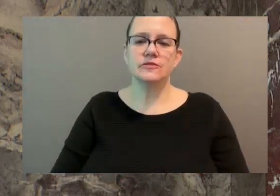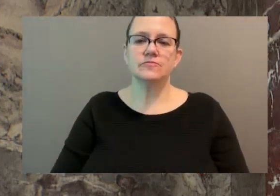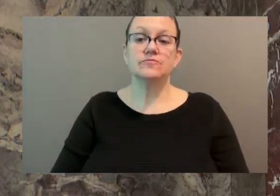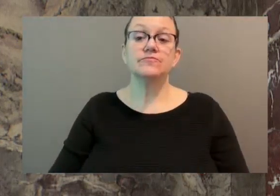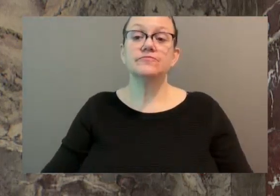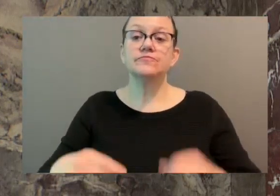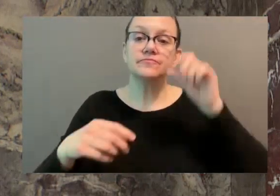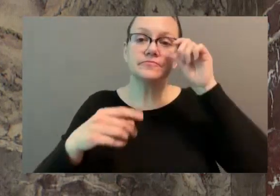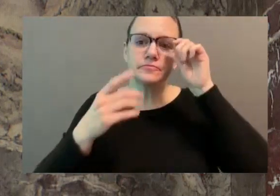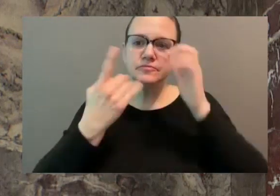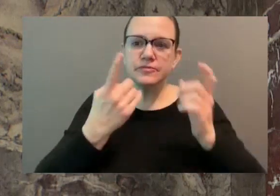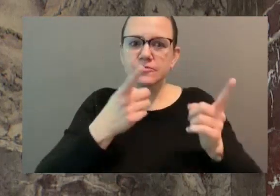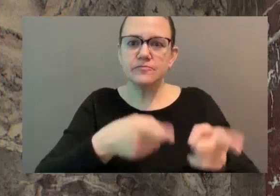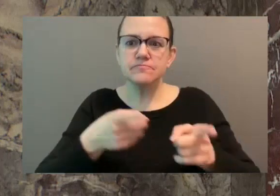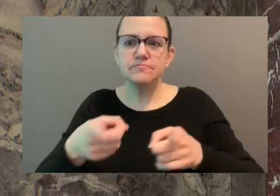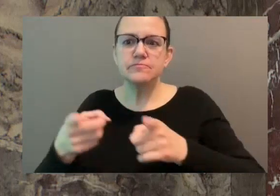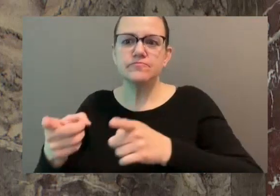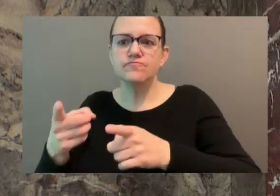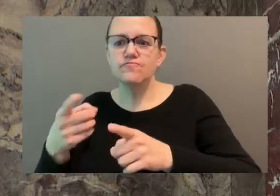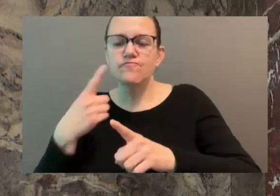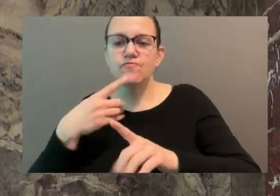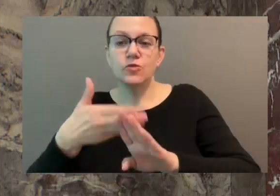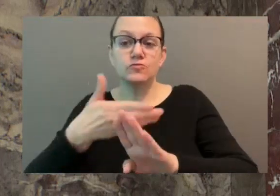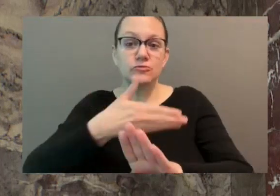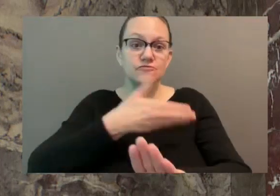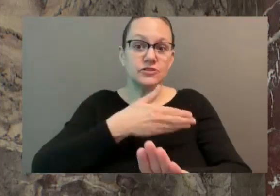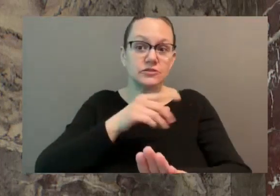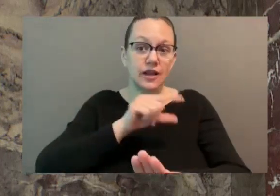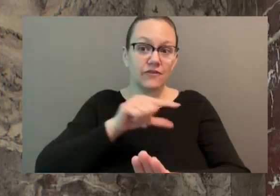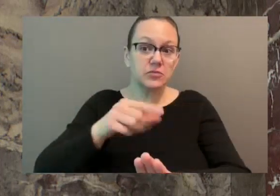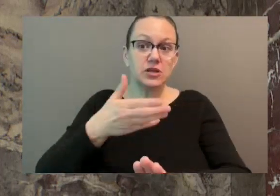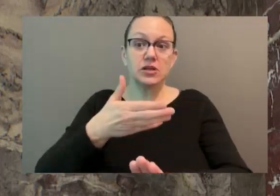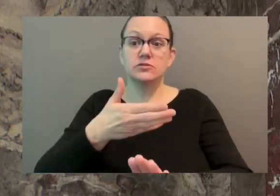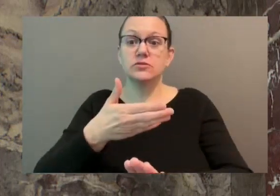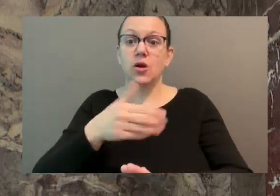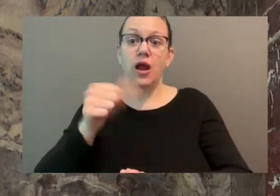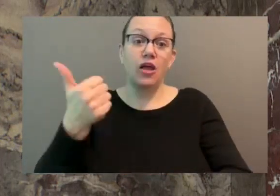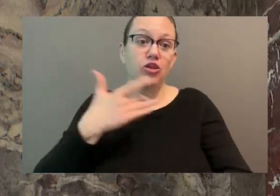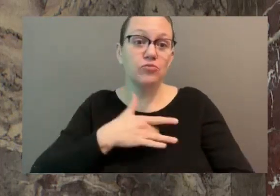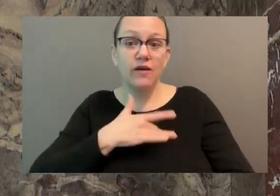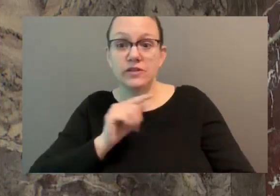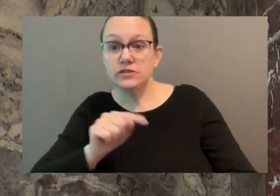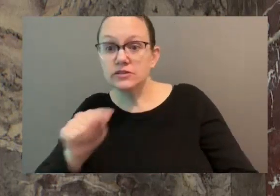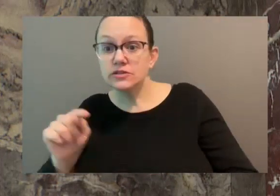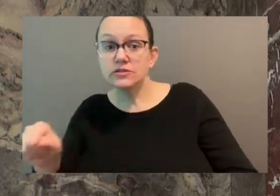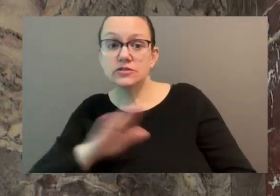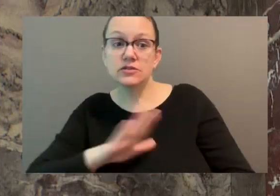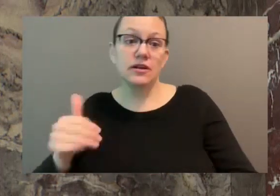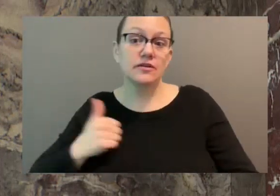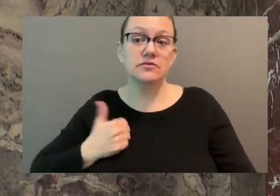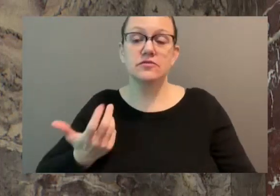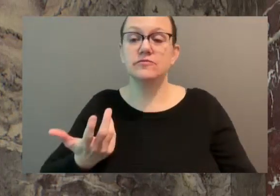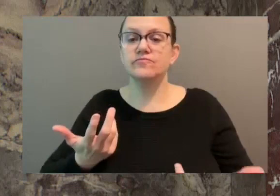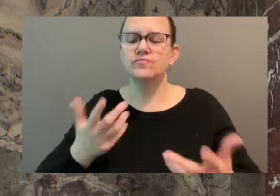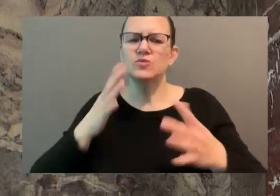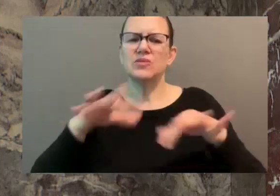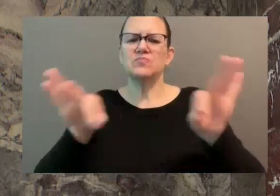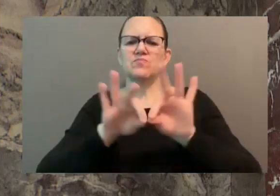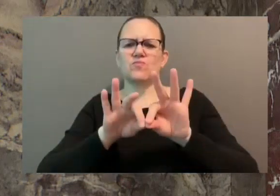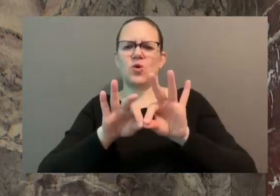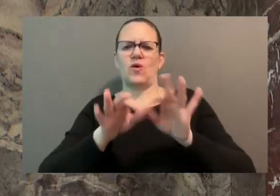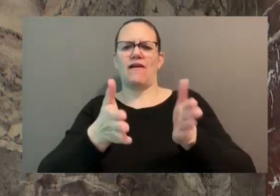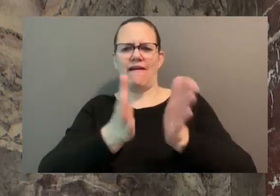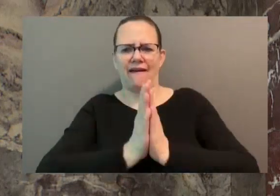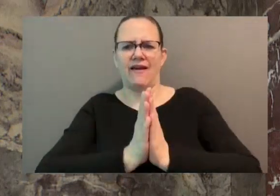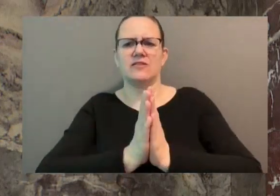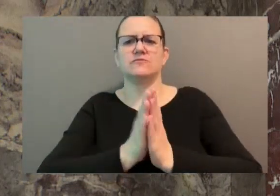here. Mr. Speaker, having the answers so that people know that applicants are being treated fairly,